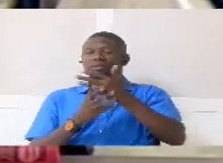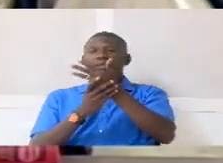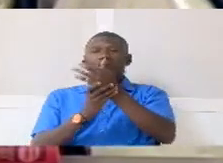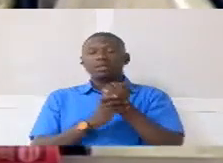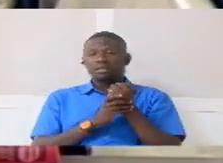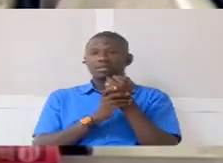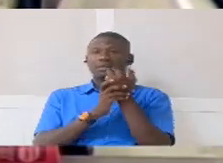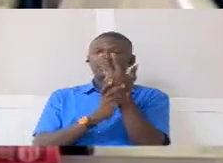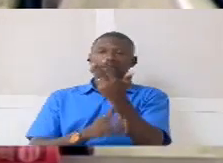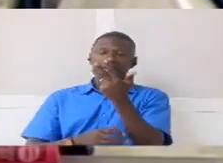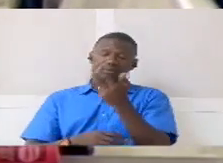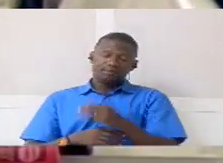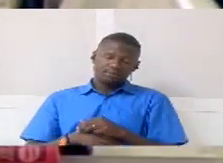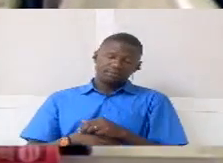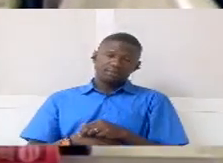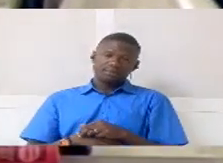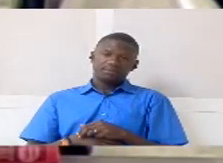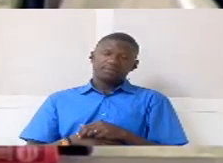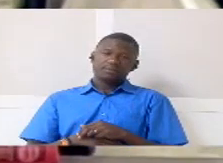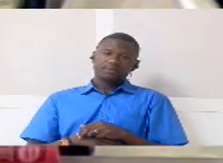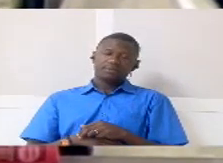1999, the